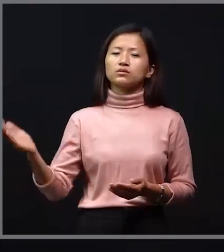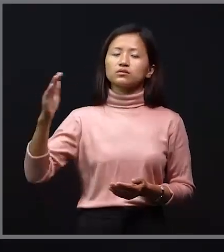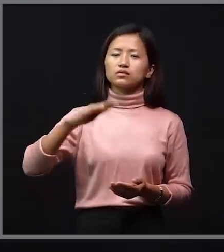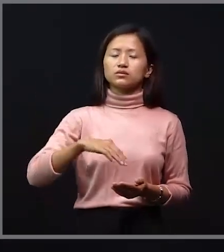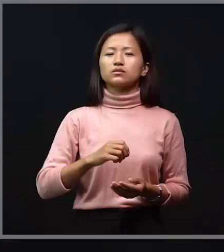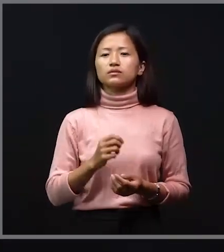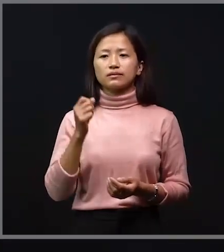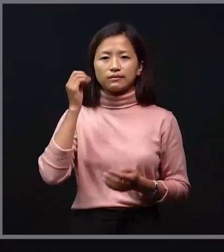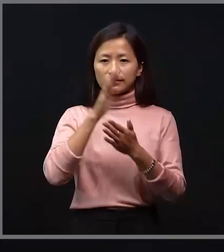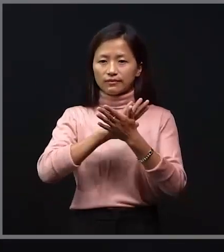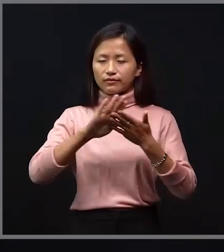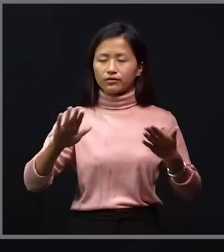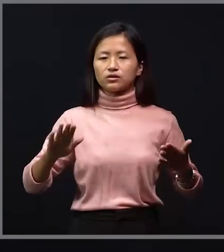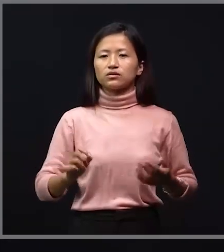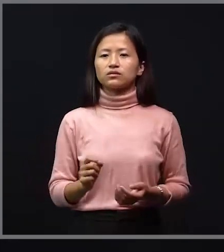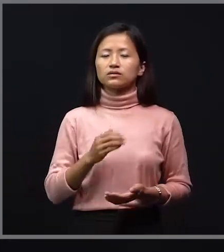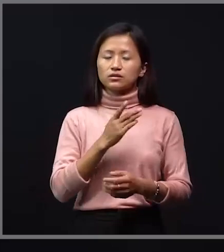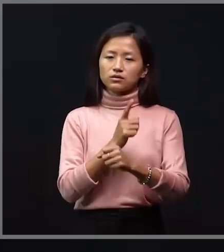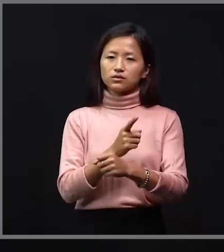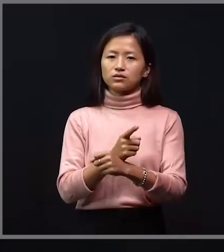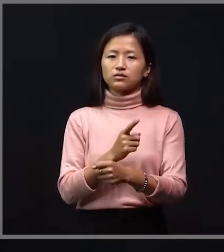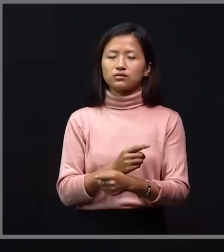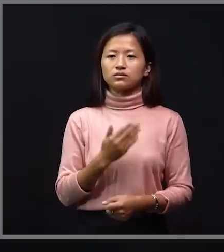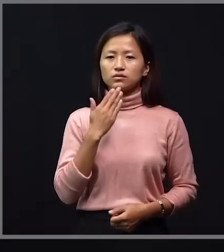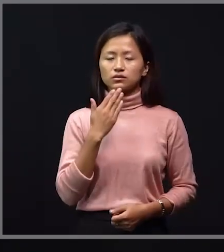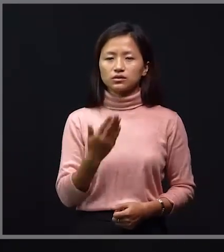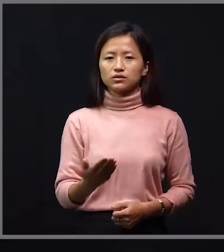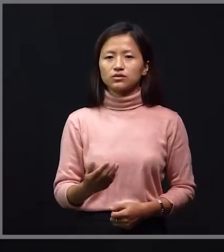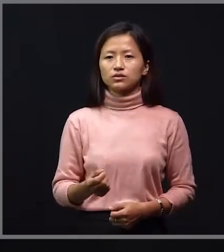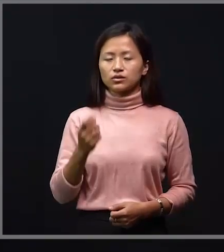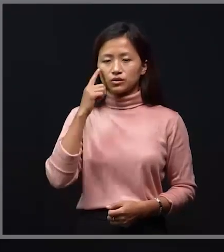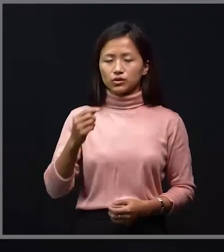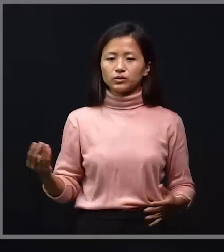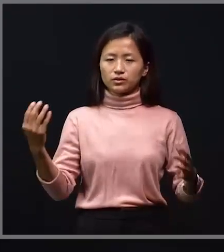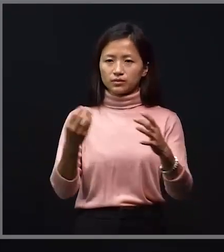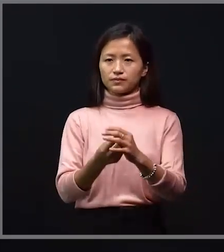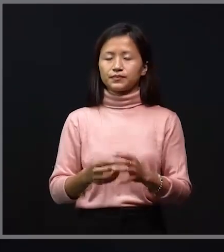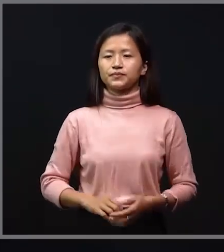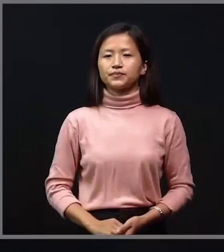you can clarify your doubts from your teacher. So thank you for tuning in.